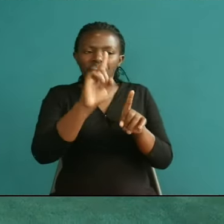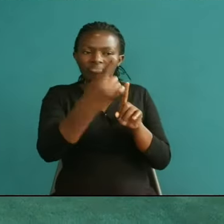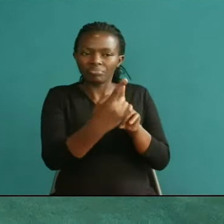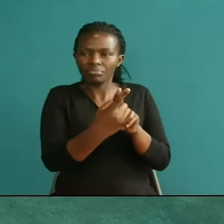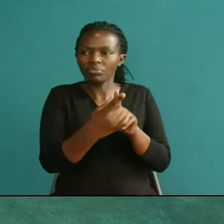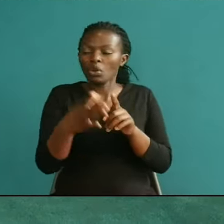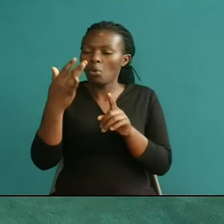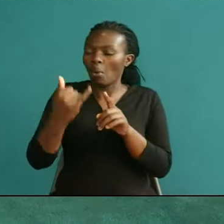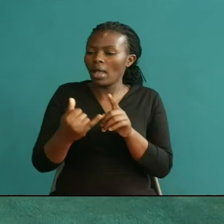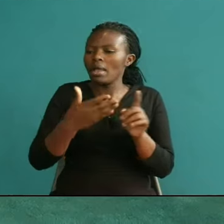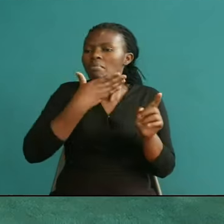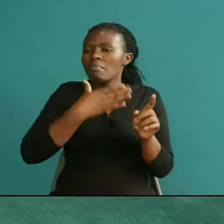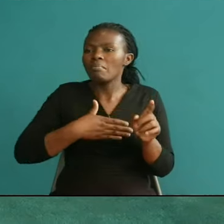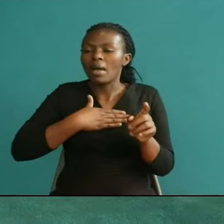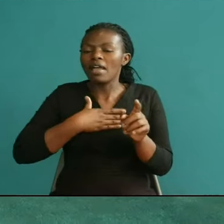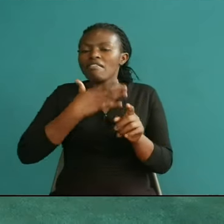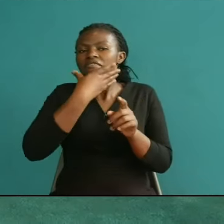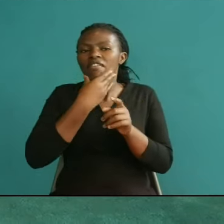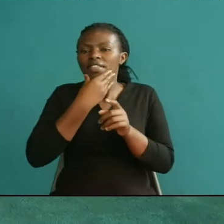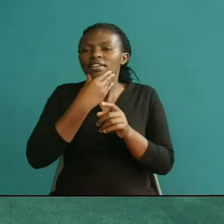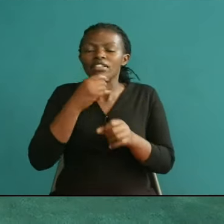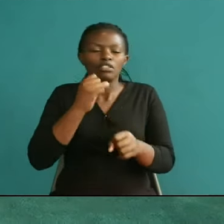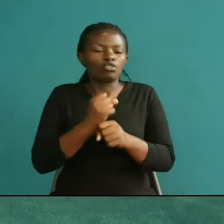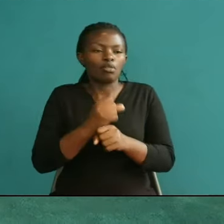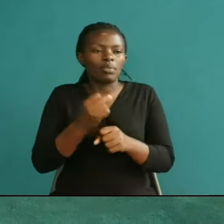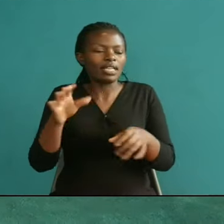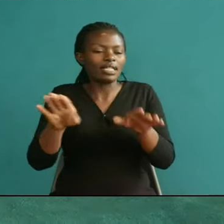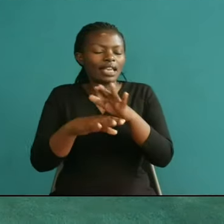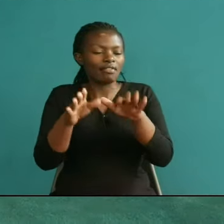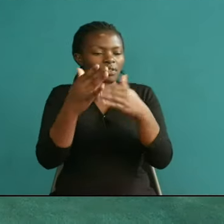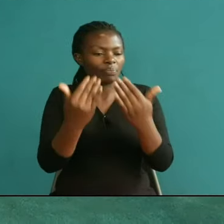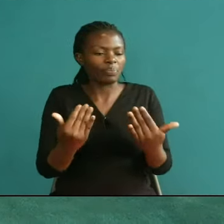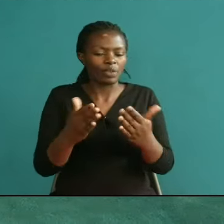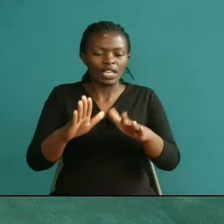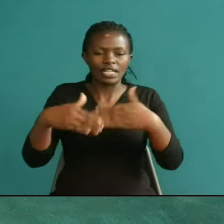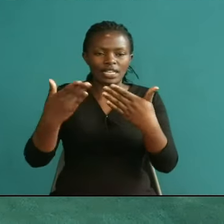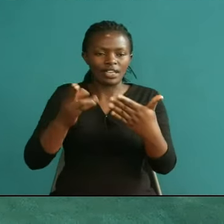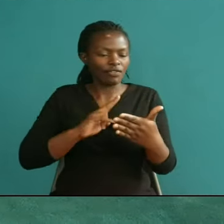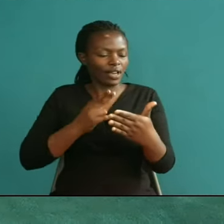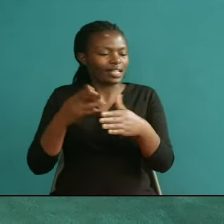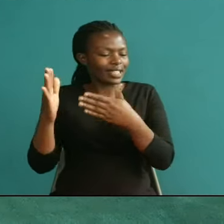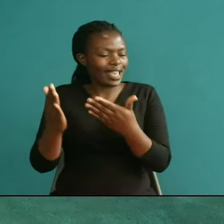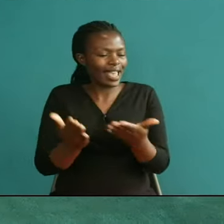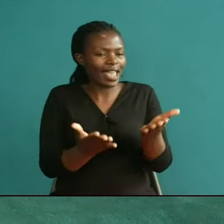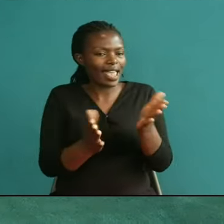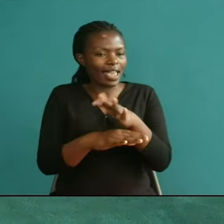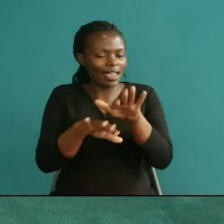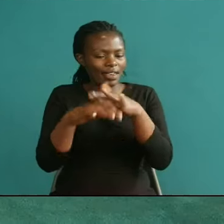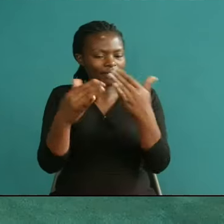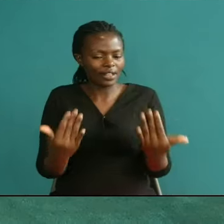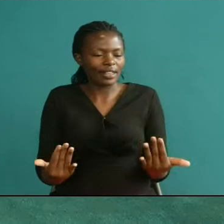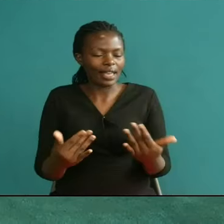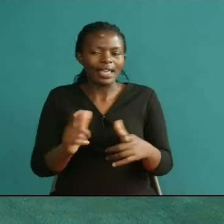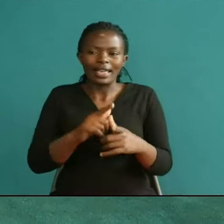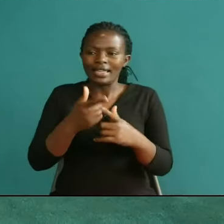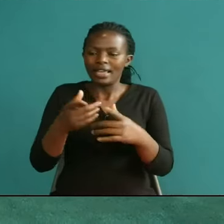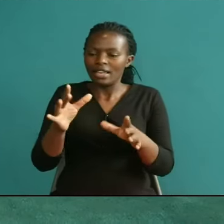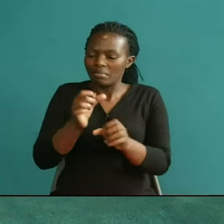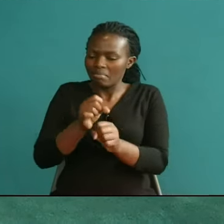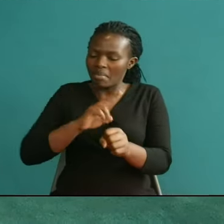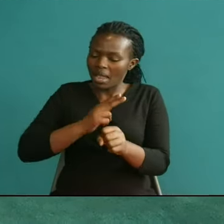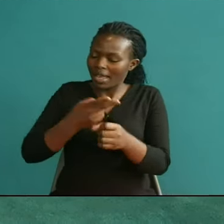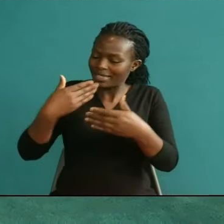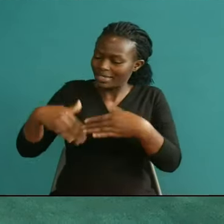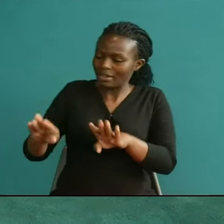because my father's job is everything. It provides us with everything, and it will just be really hard to get over.